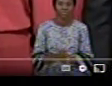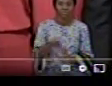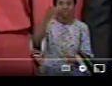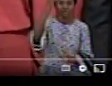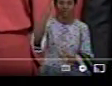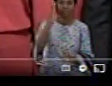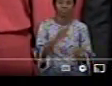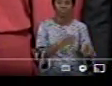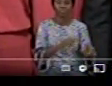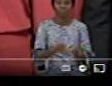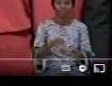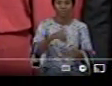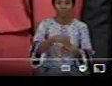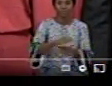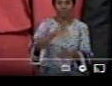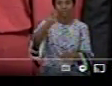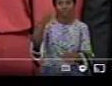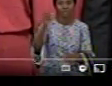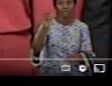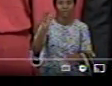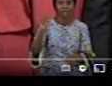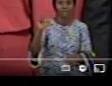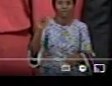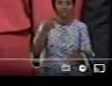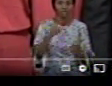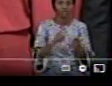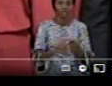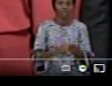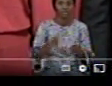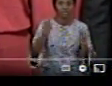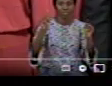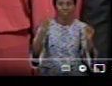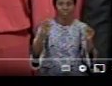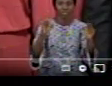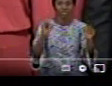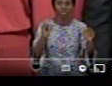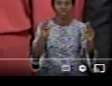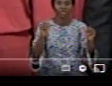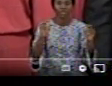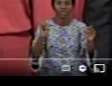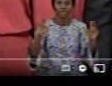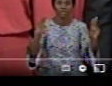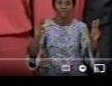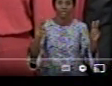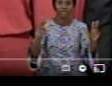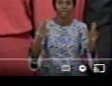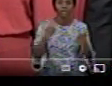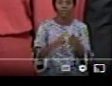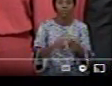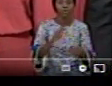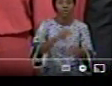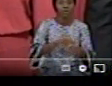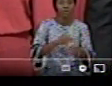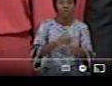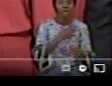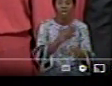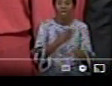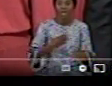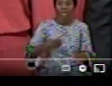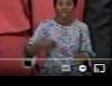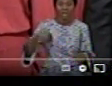god did send jonah to need to walk